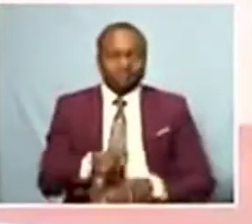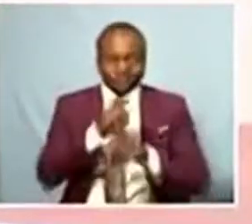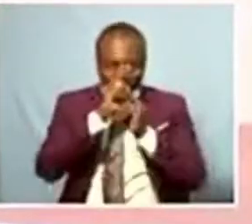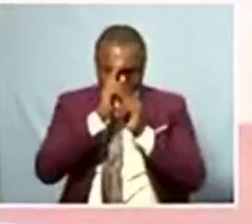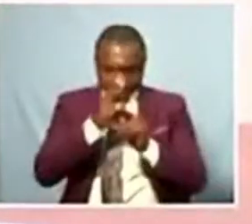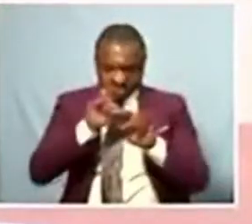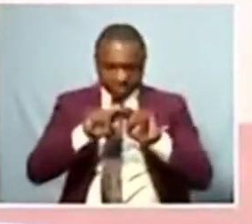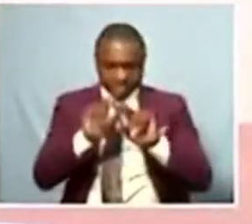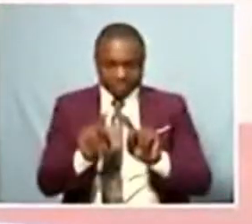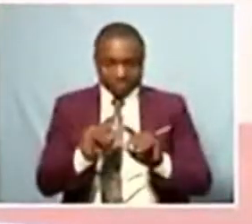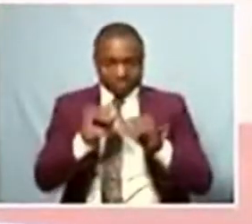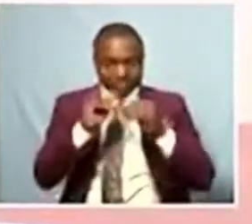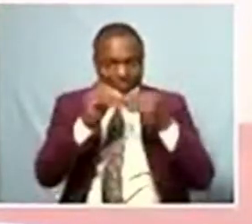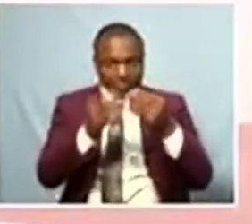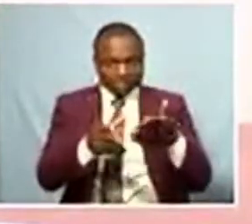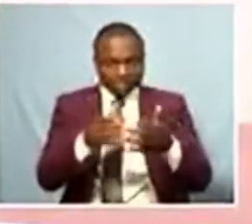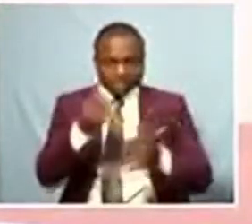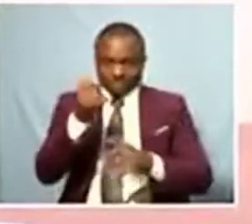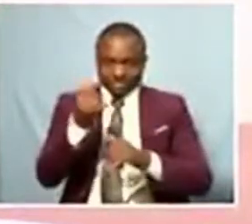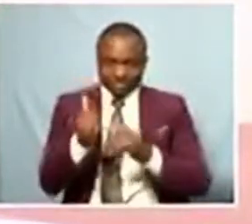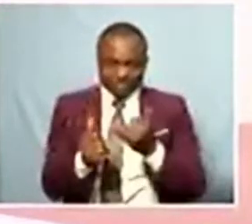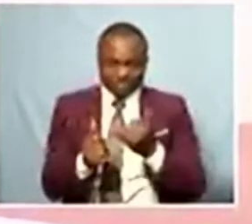Chairperson, I'll give the conclusion.